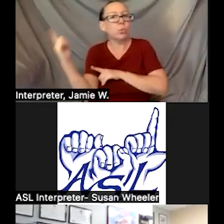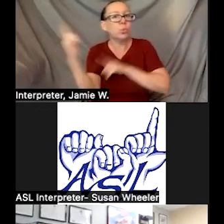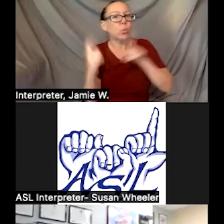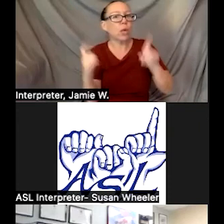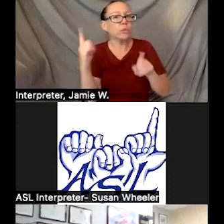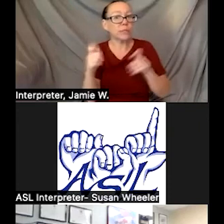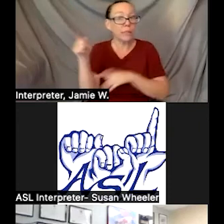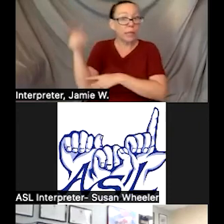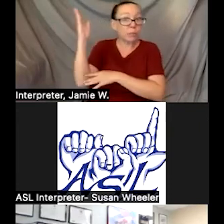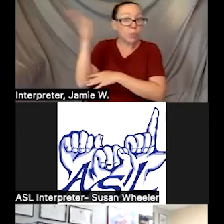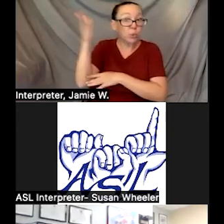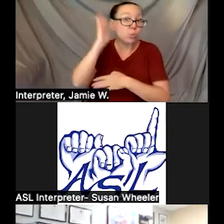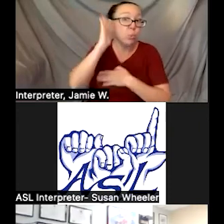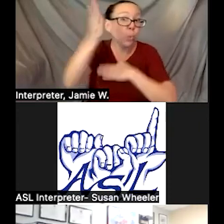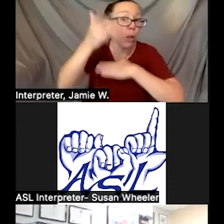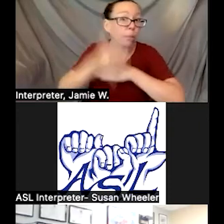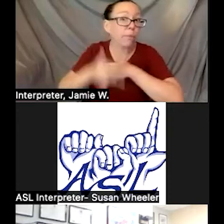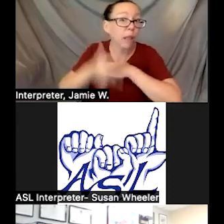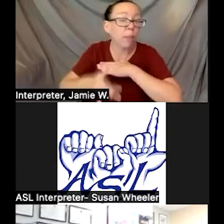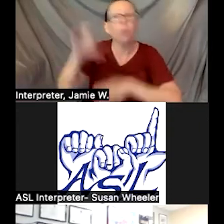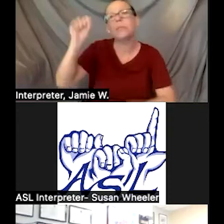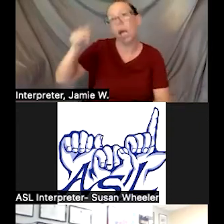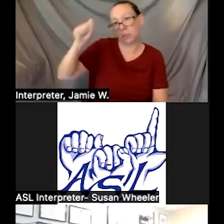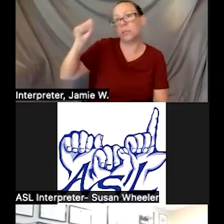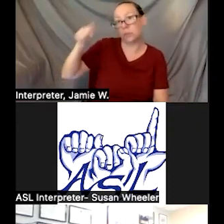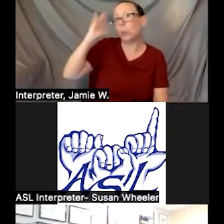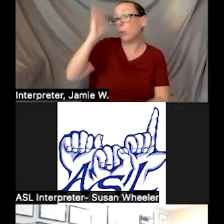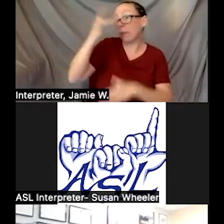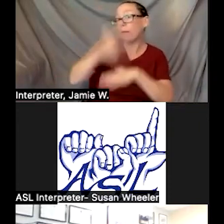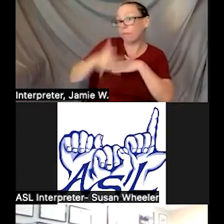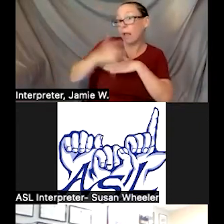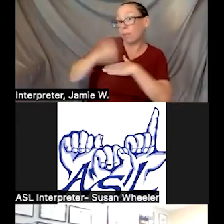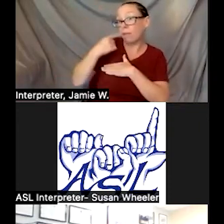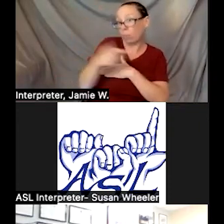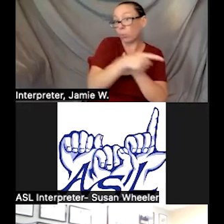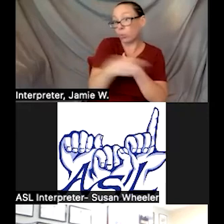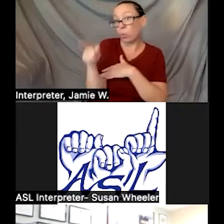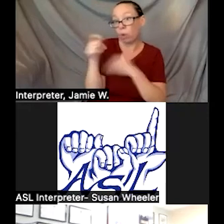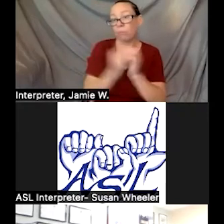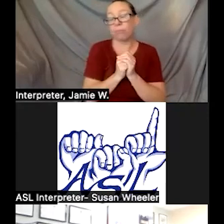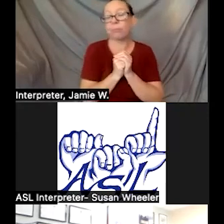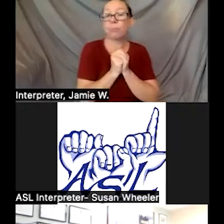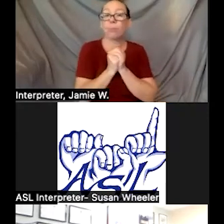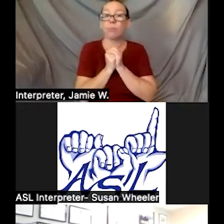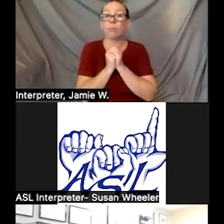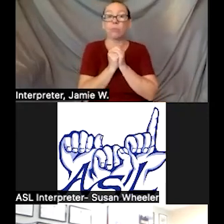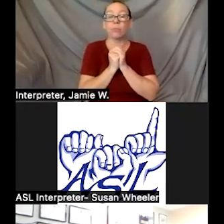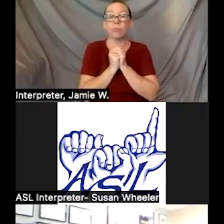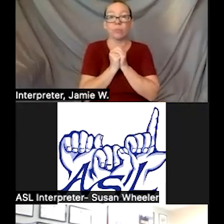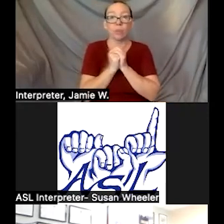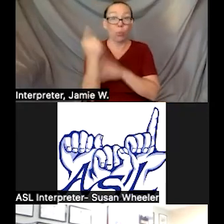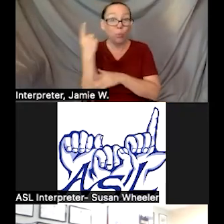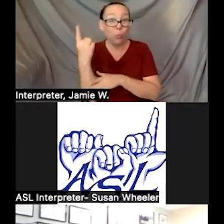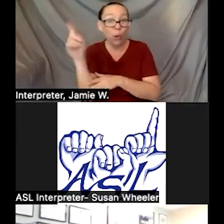presentation will be available, and it will, to all of the participants. They'll be able to see this presentation. But I think the one question that keeps coming up